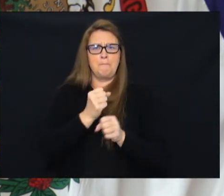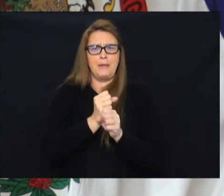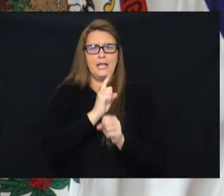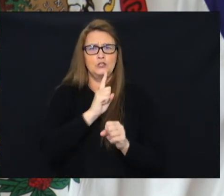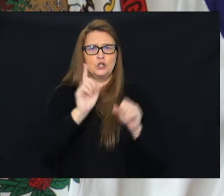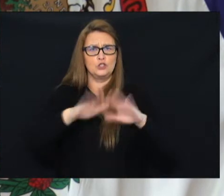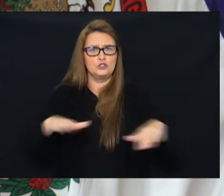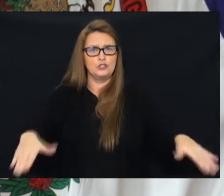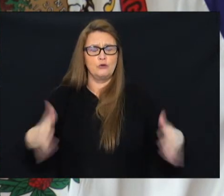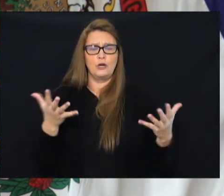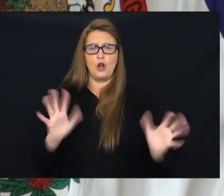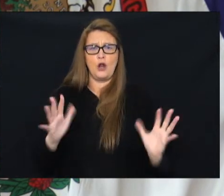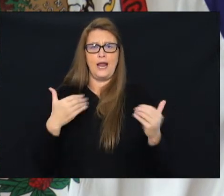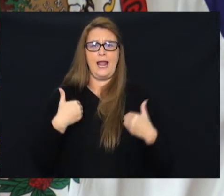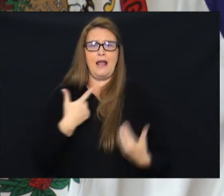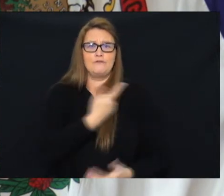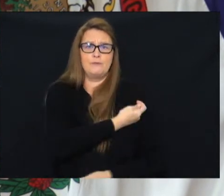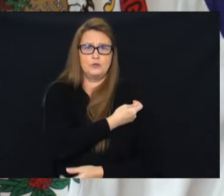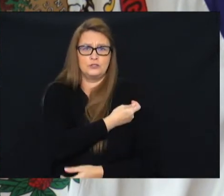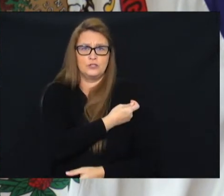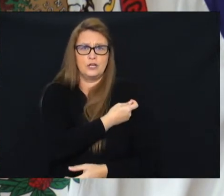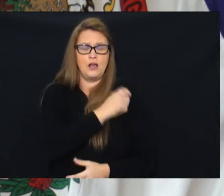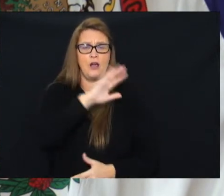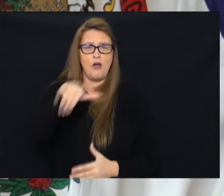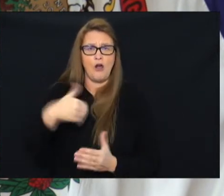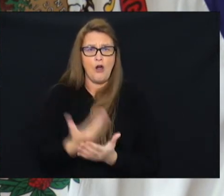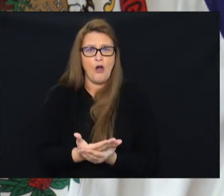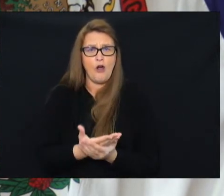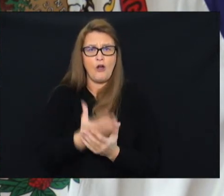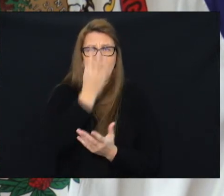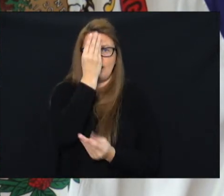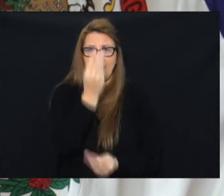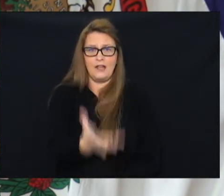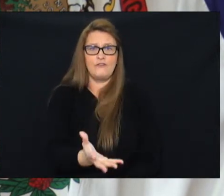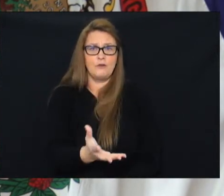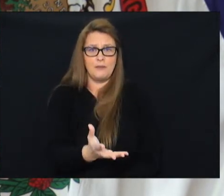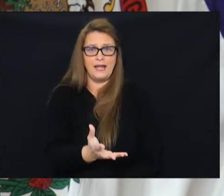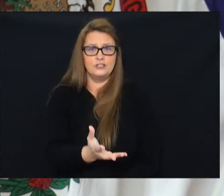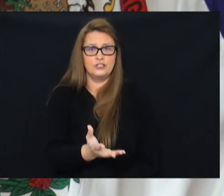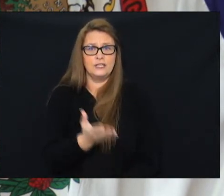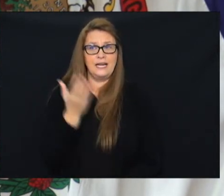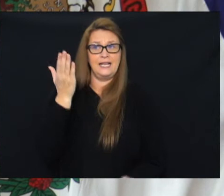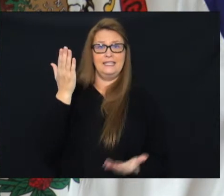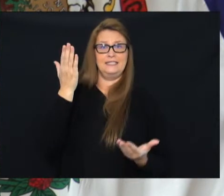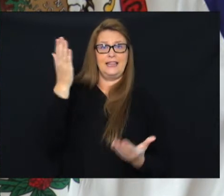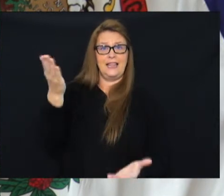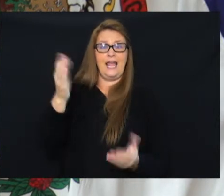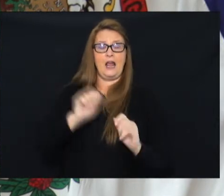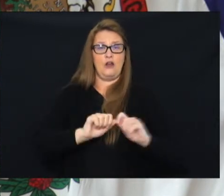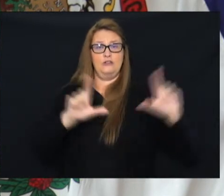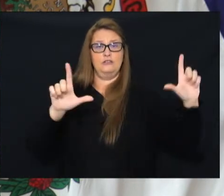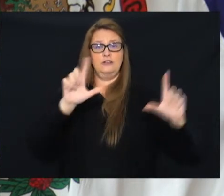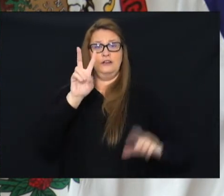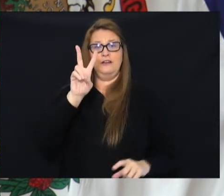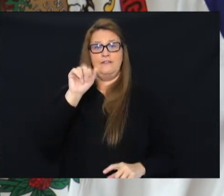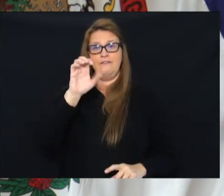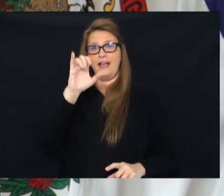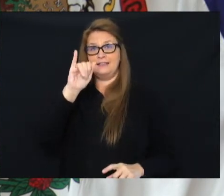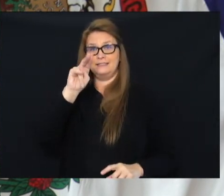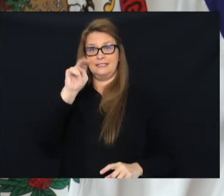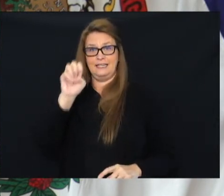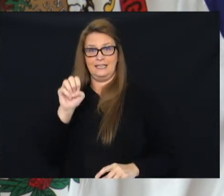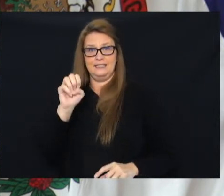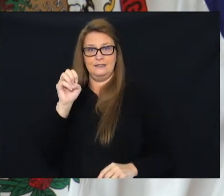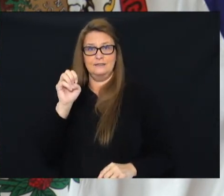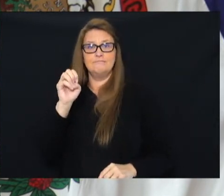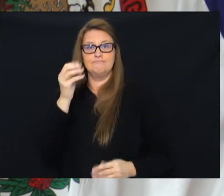line. All the information is up there about our COVID vaccine line.